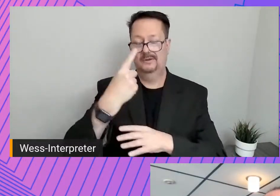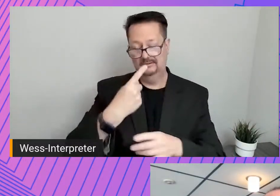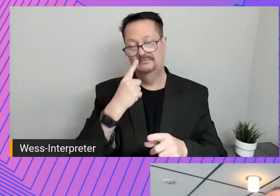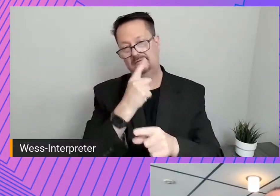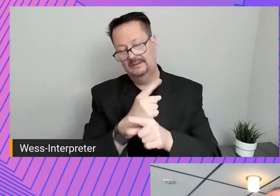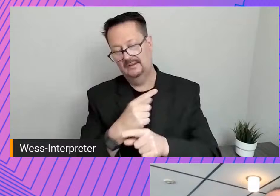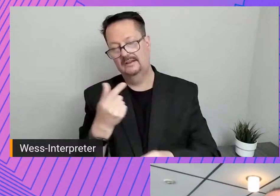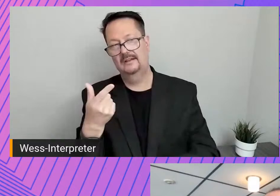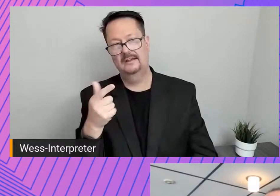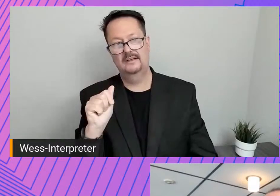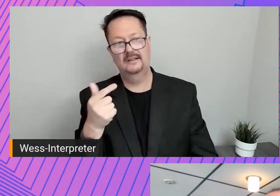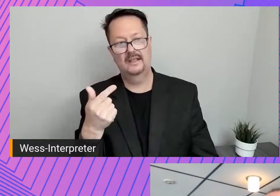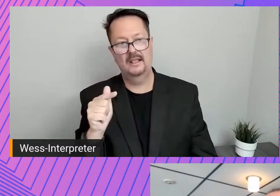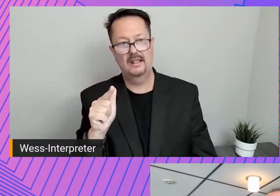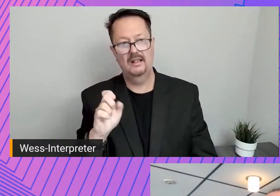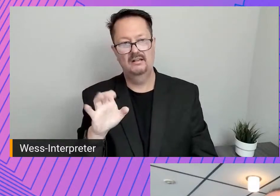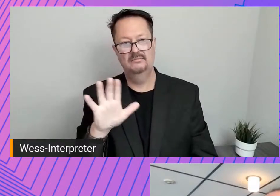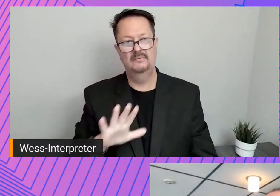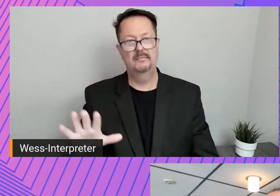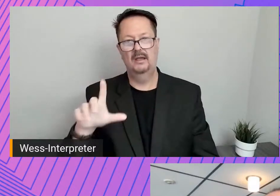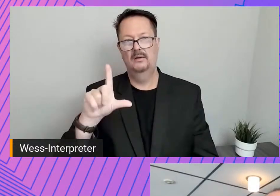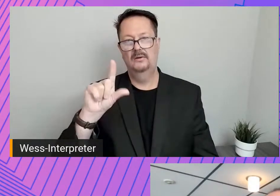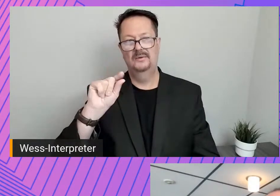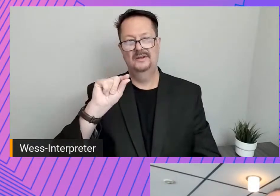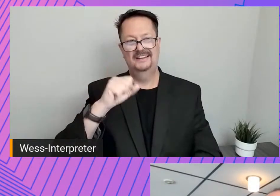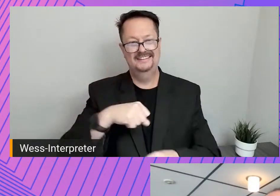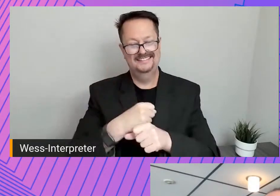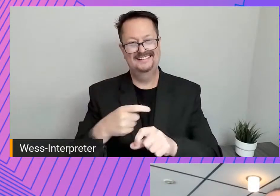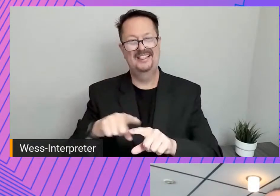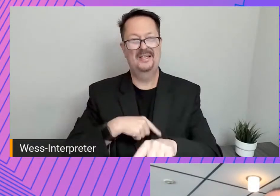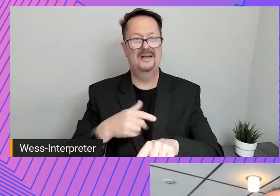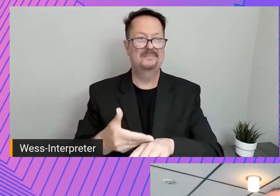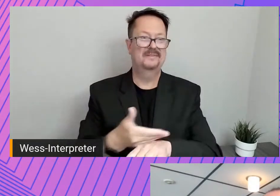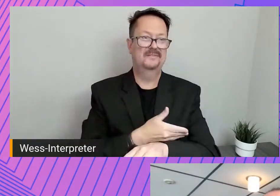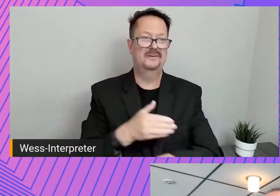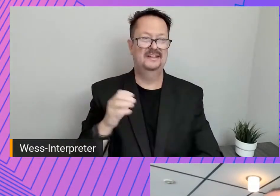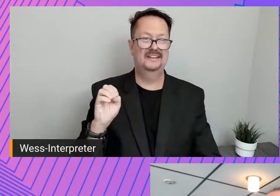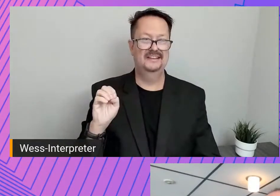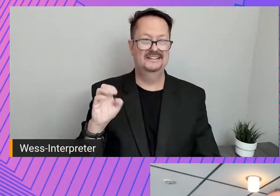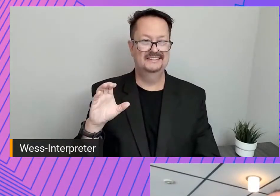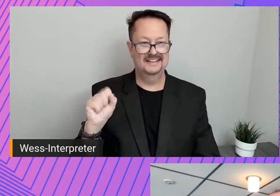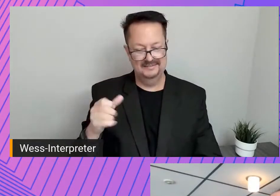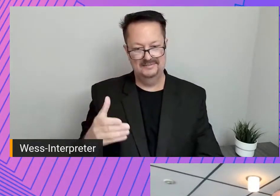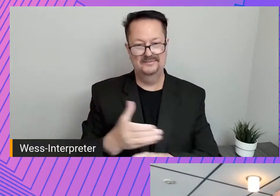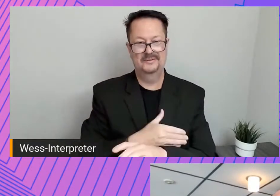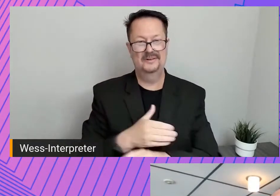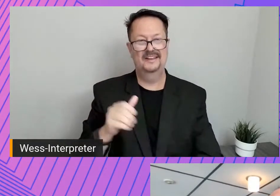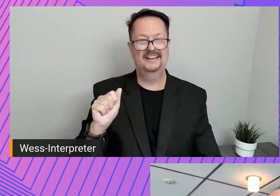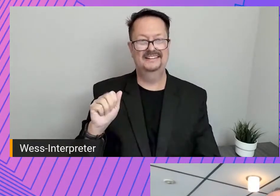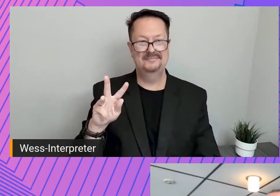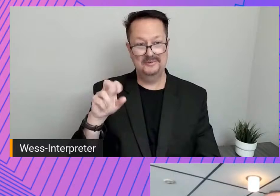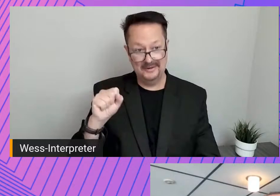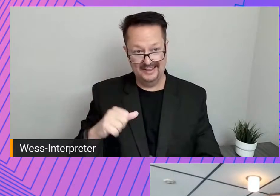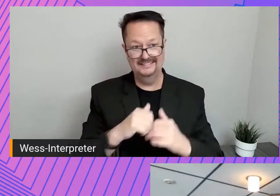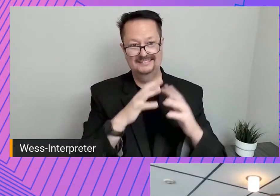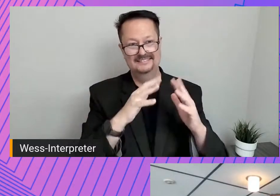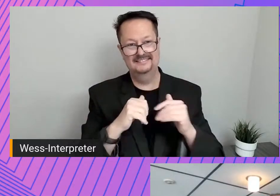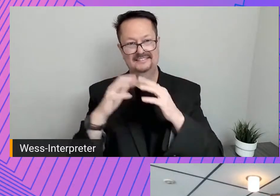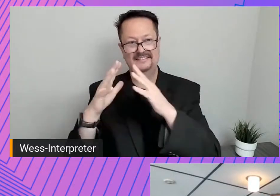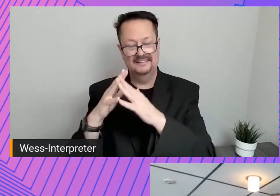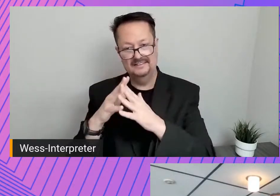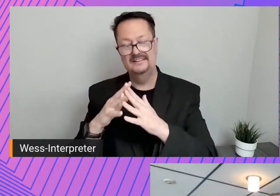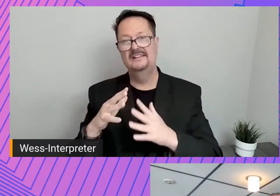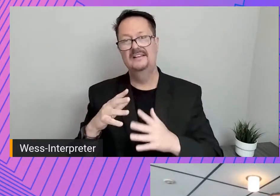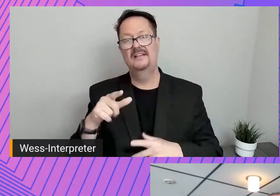Gaggle's been around for 20 years, long before ECS was a thing, before AWS was a thing. And so these